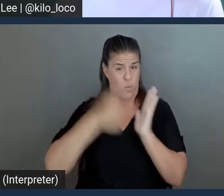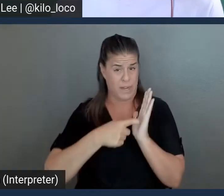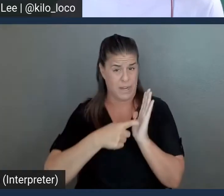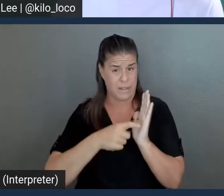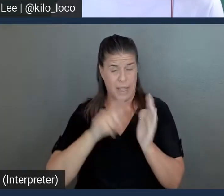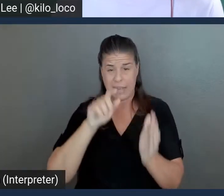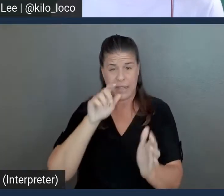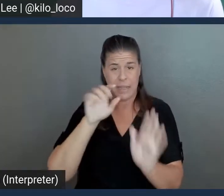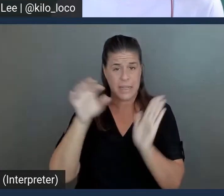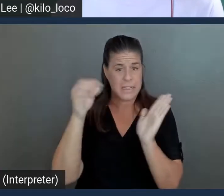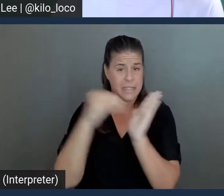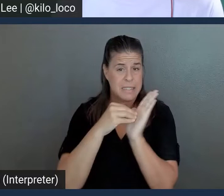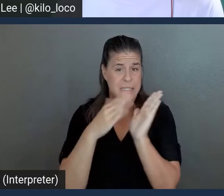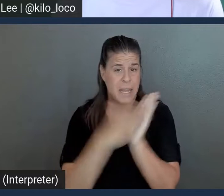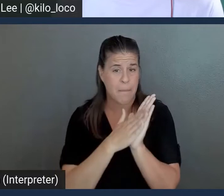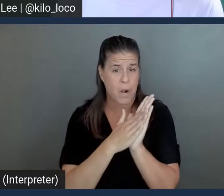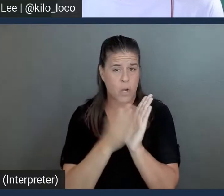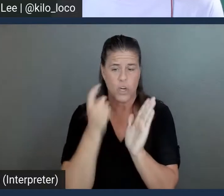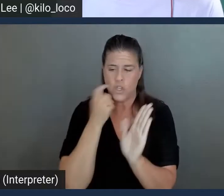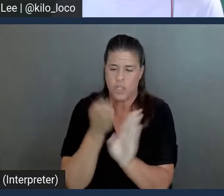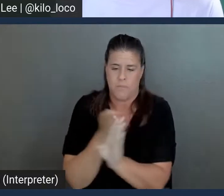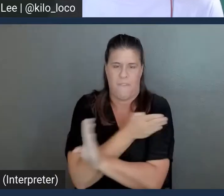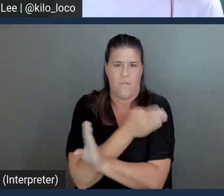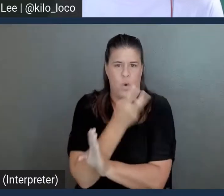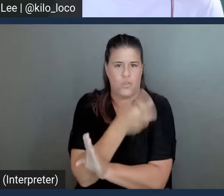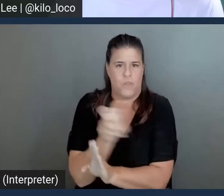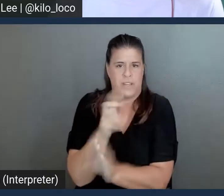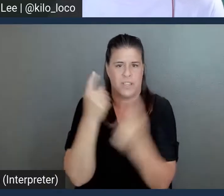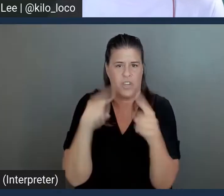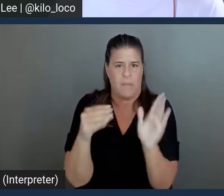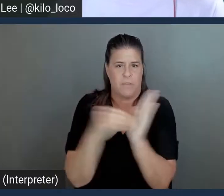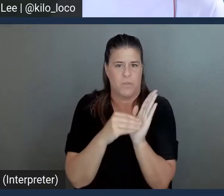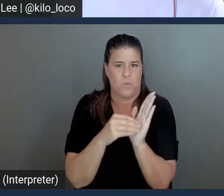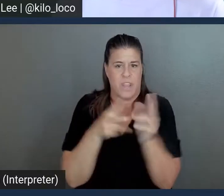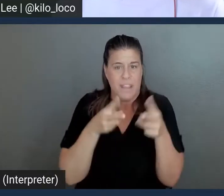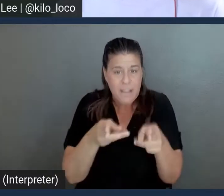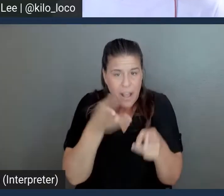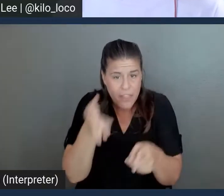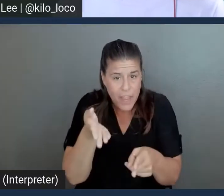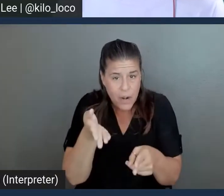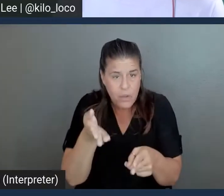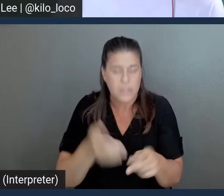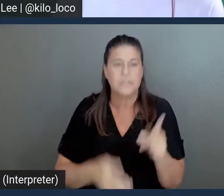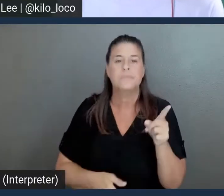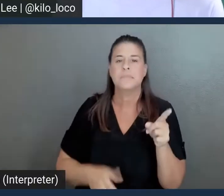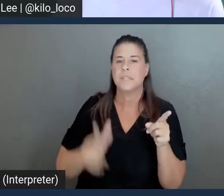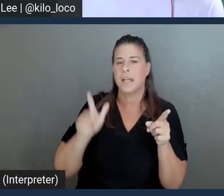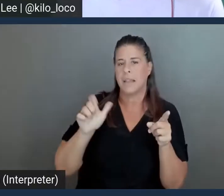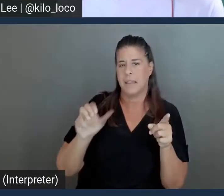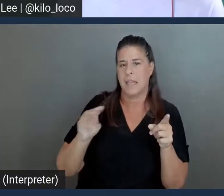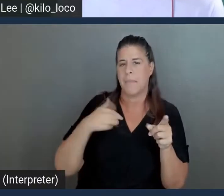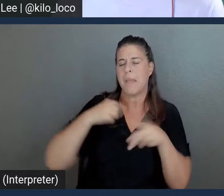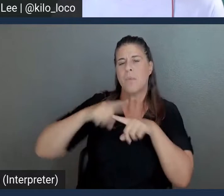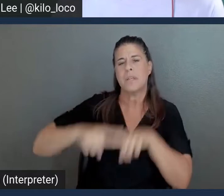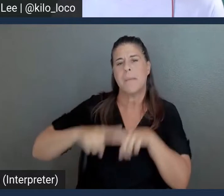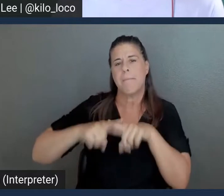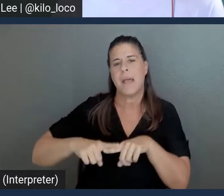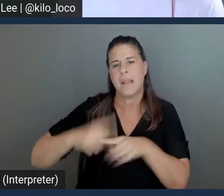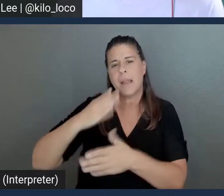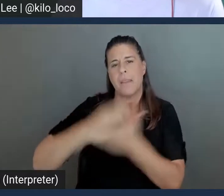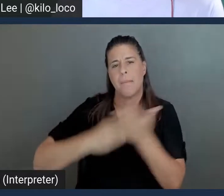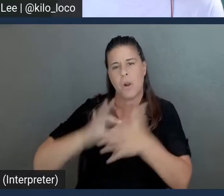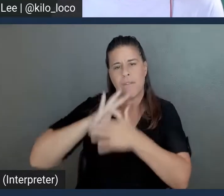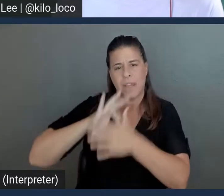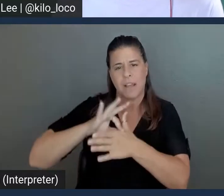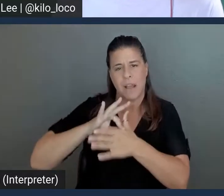marker just before the transition has been hit so we can cut it? It would, depending on the aspects of the